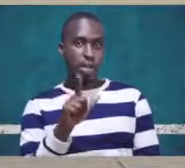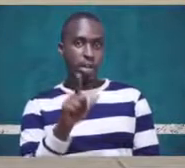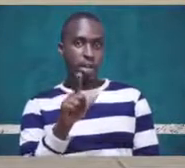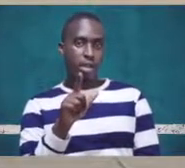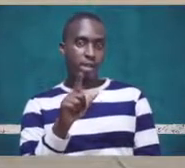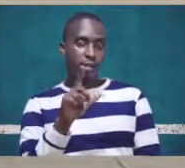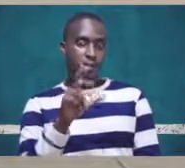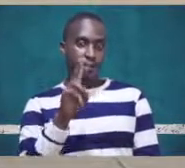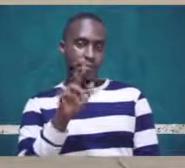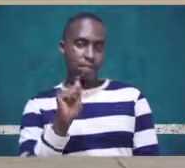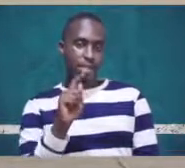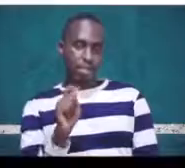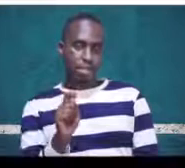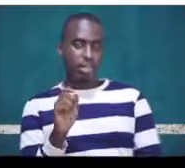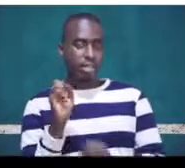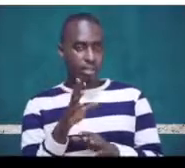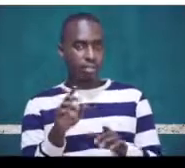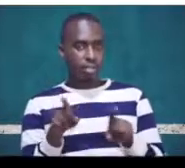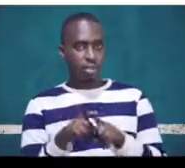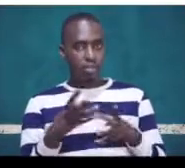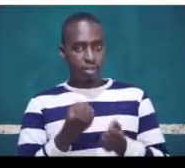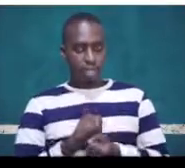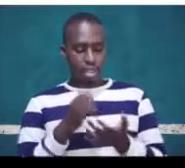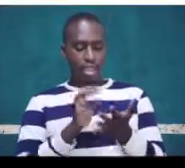means if I buy this calculator,